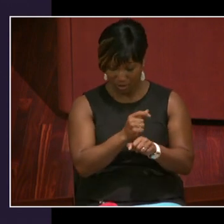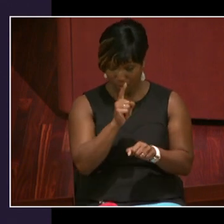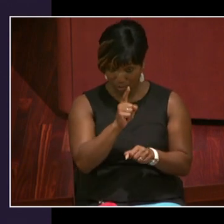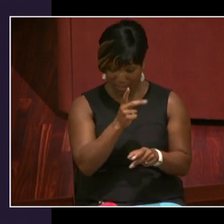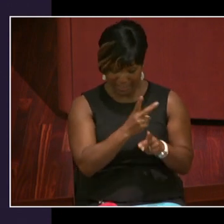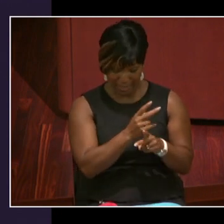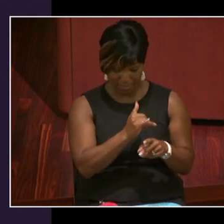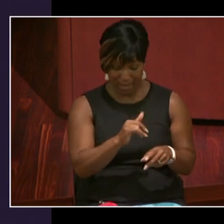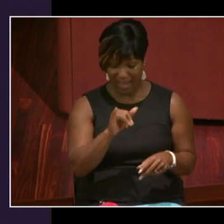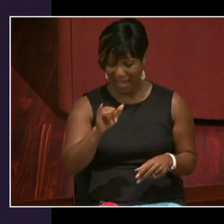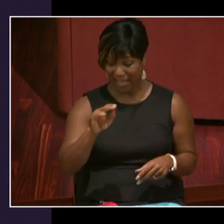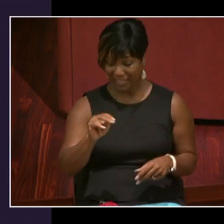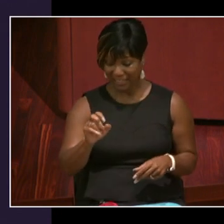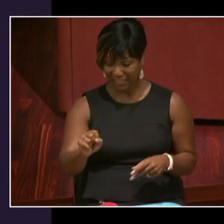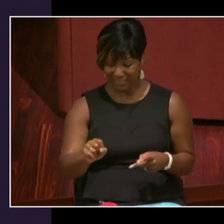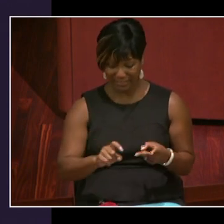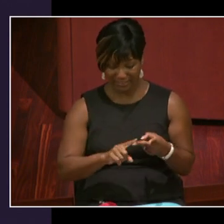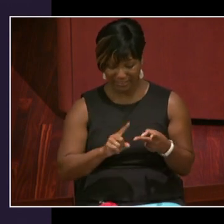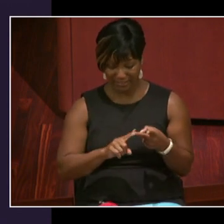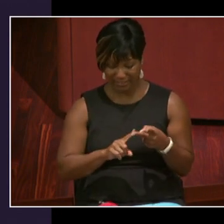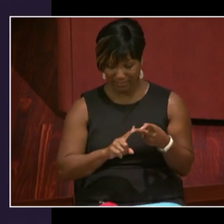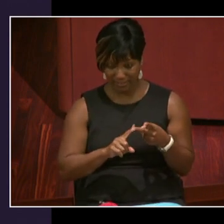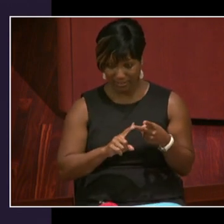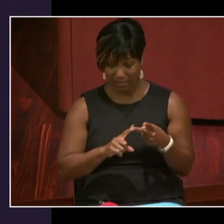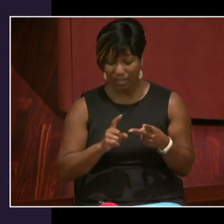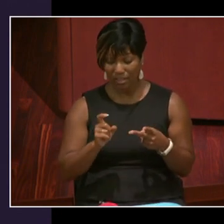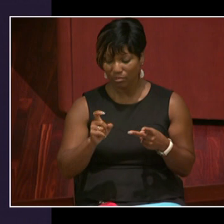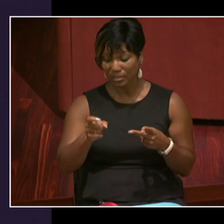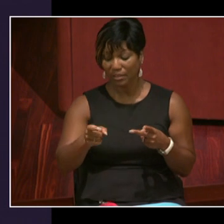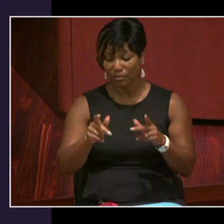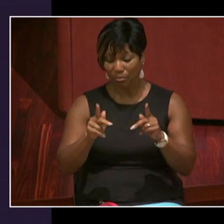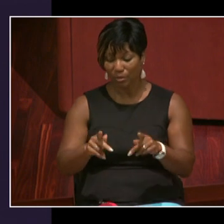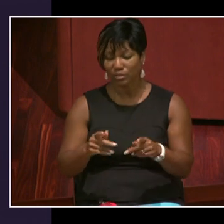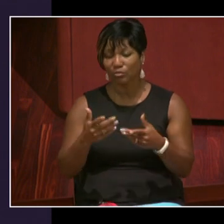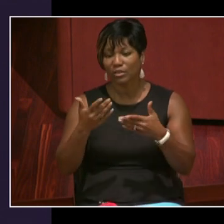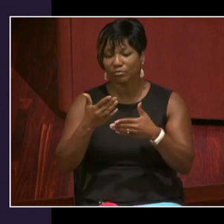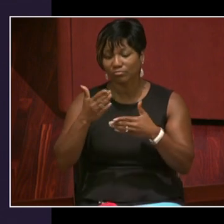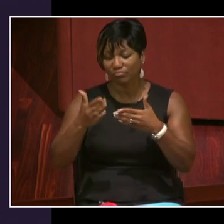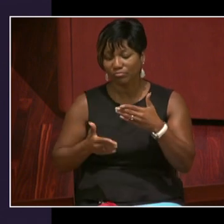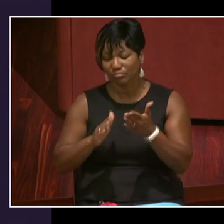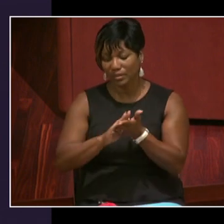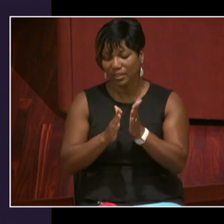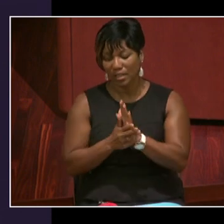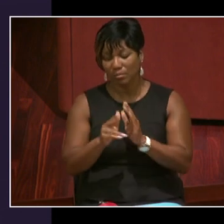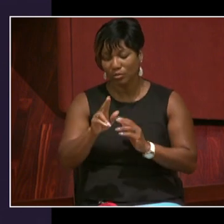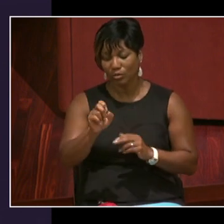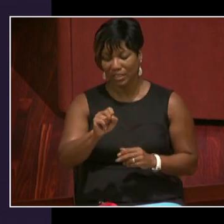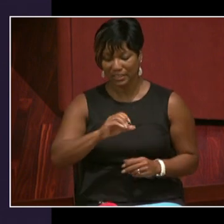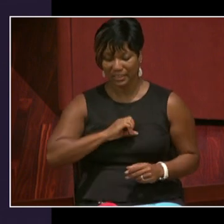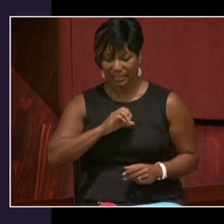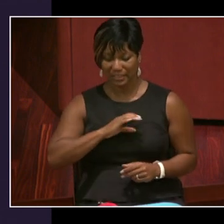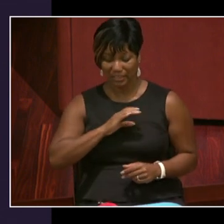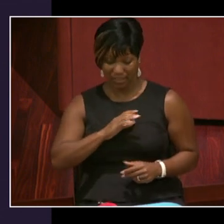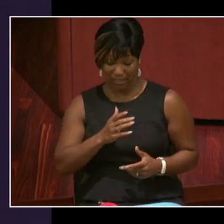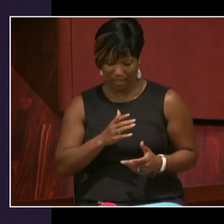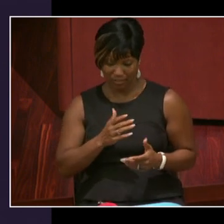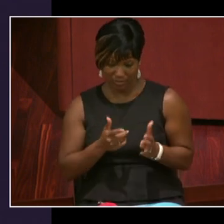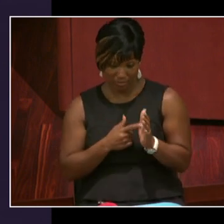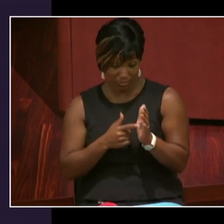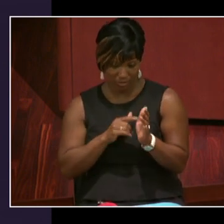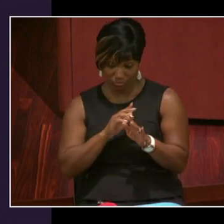INS and one that was given to the person when they completed naturalization. So a lot of times these don't show up